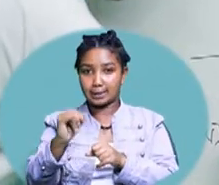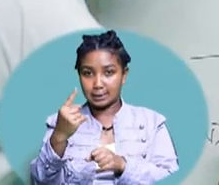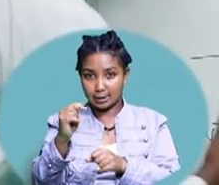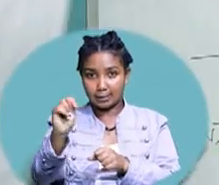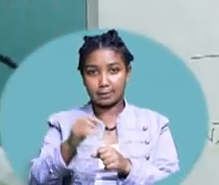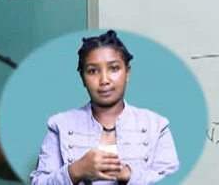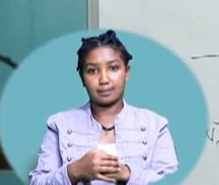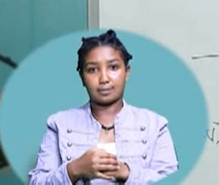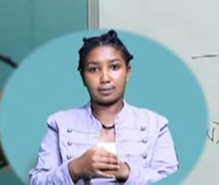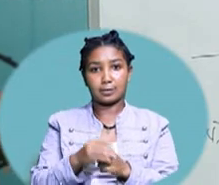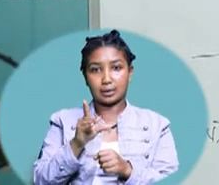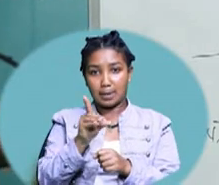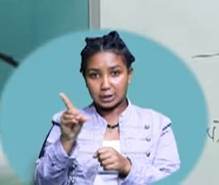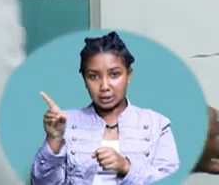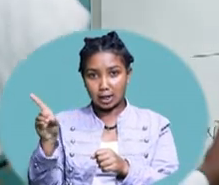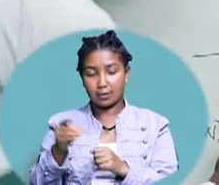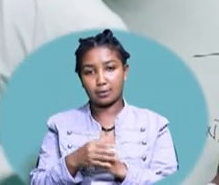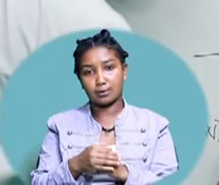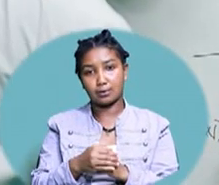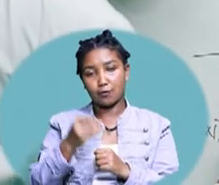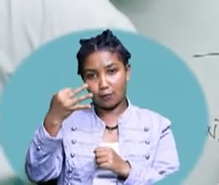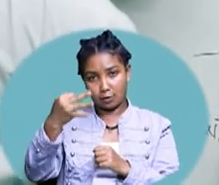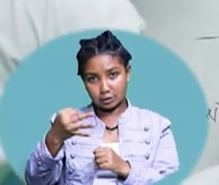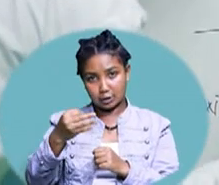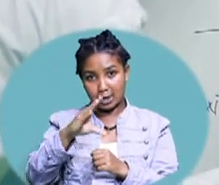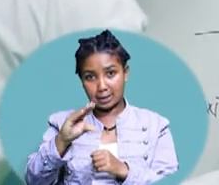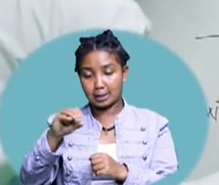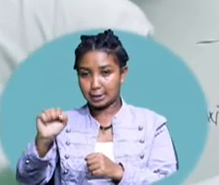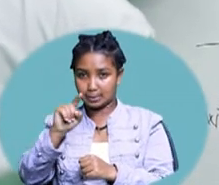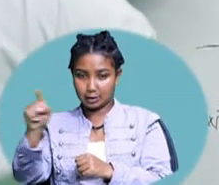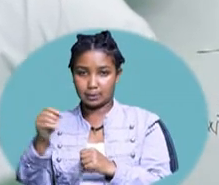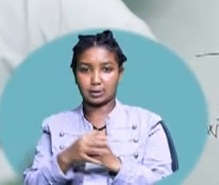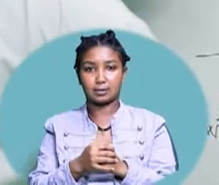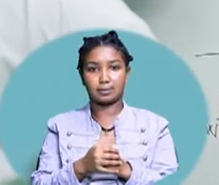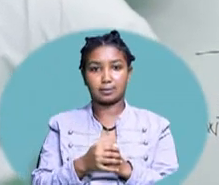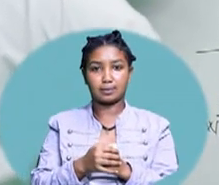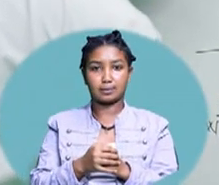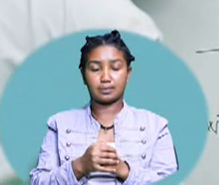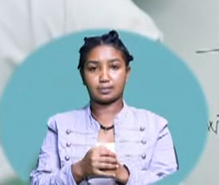the dimensional analysis of force and displacement.